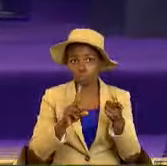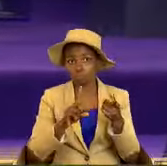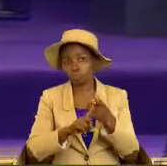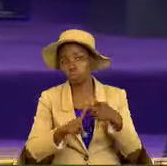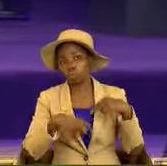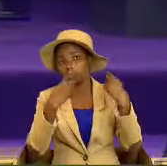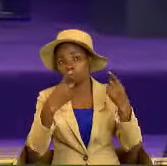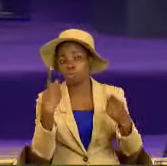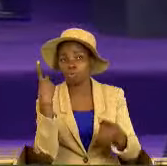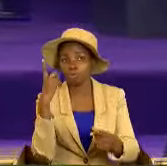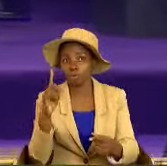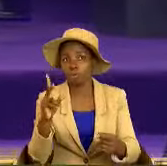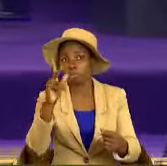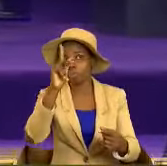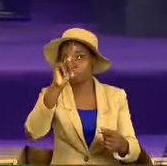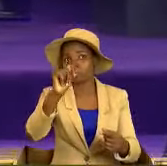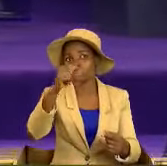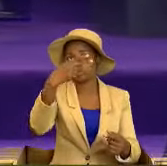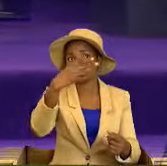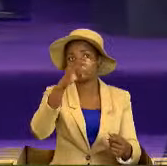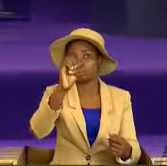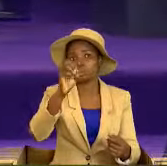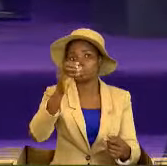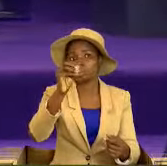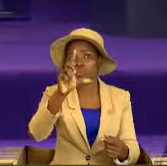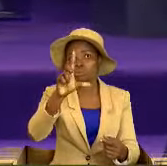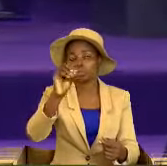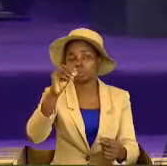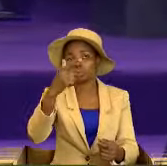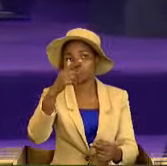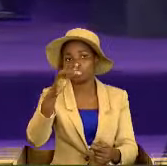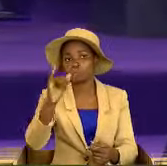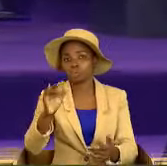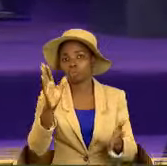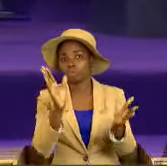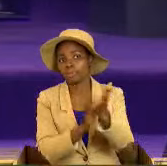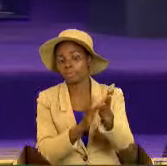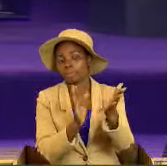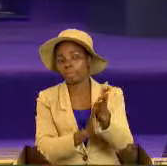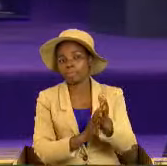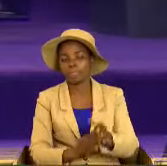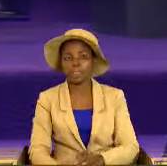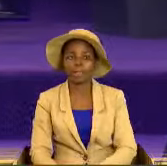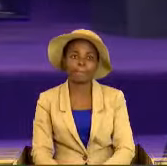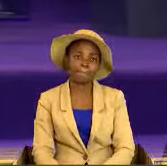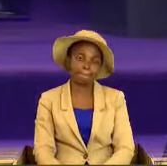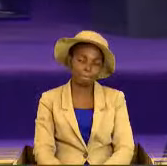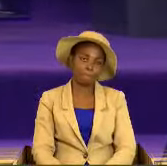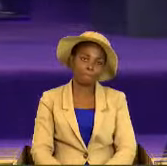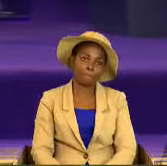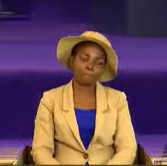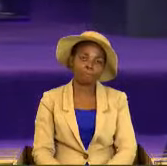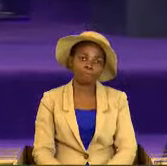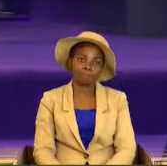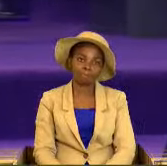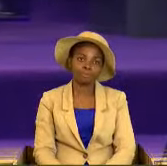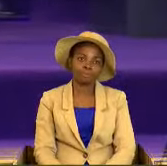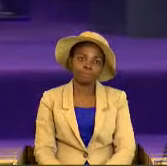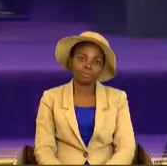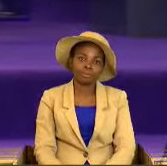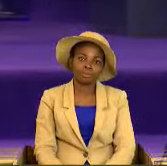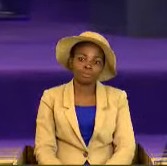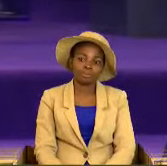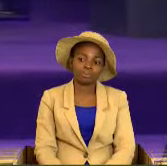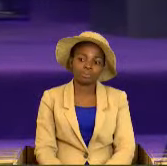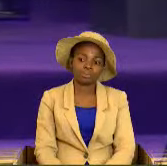O Mega Regional headquarters in Le time is 10:00 in the morning